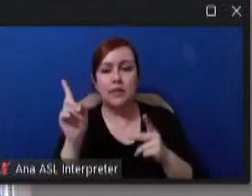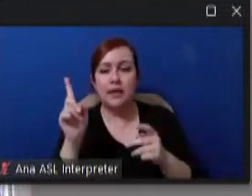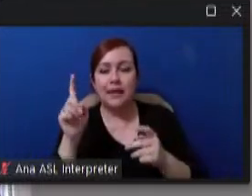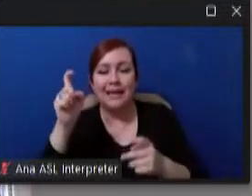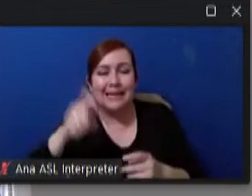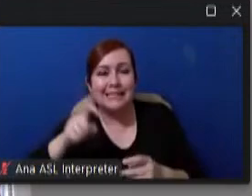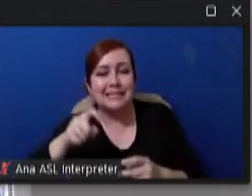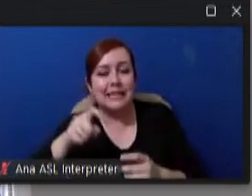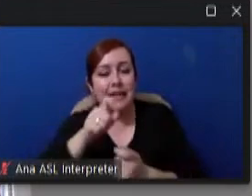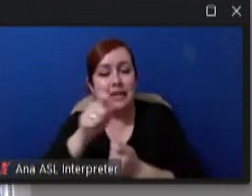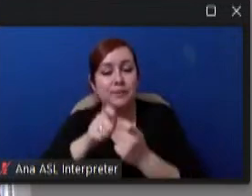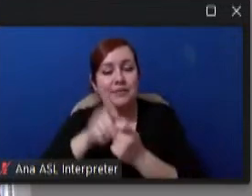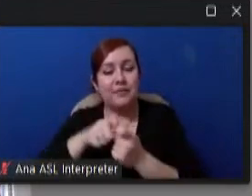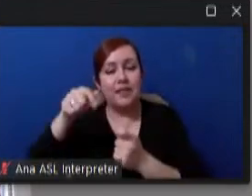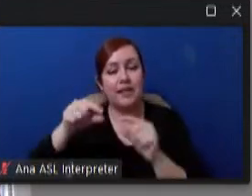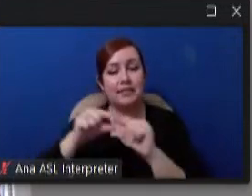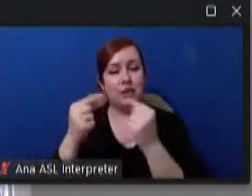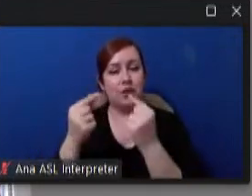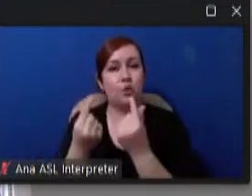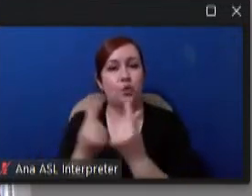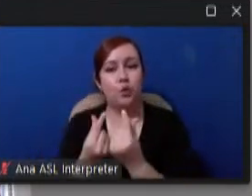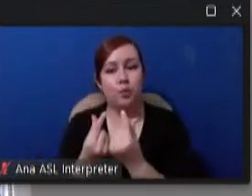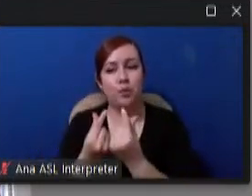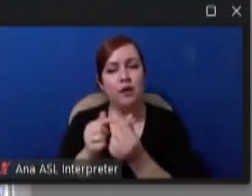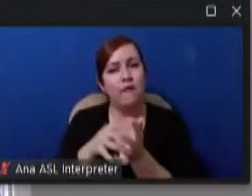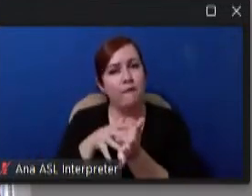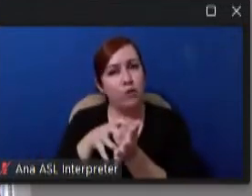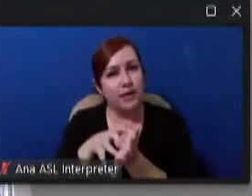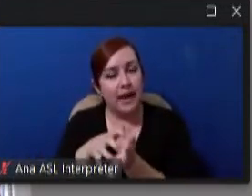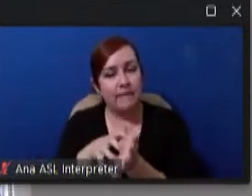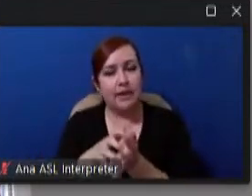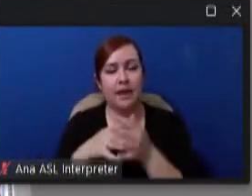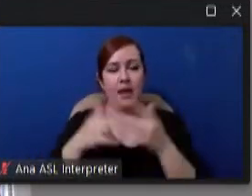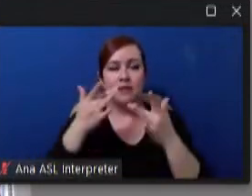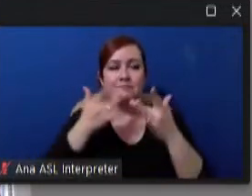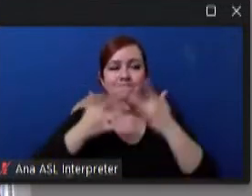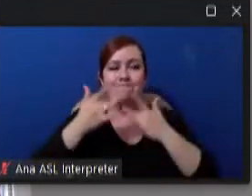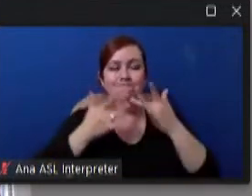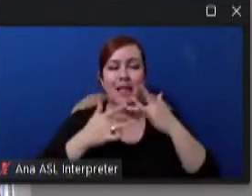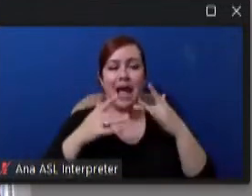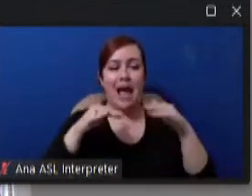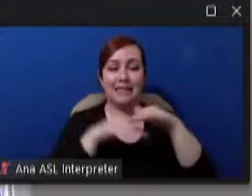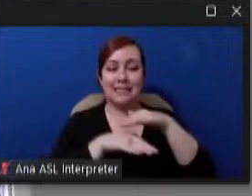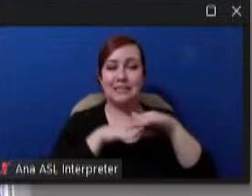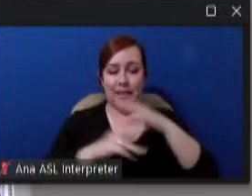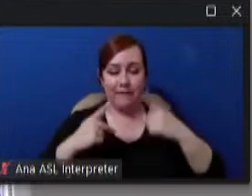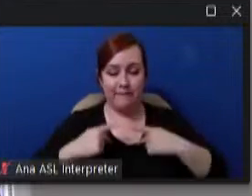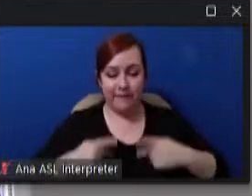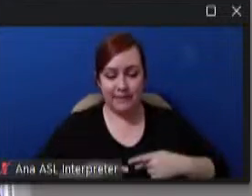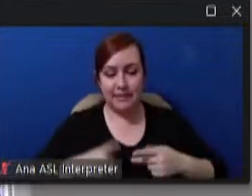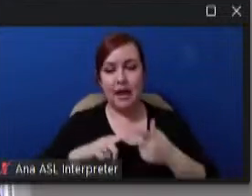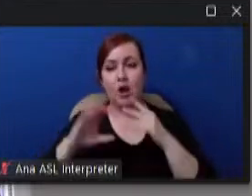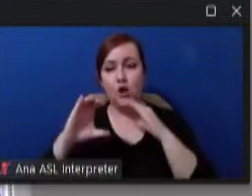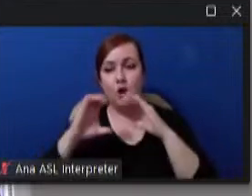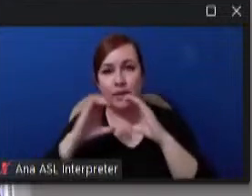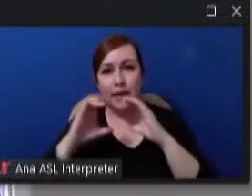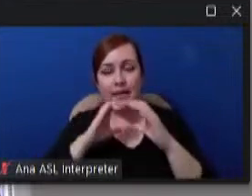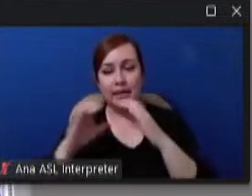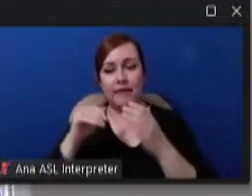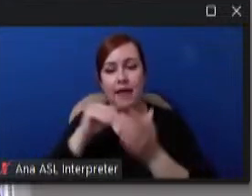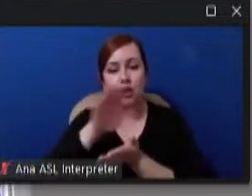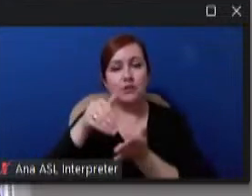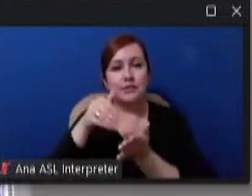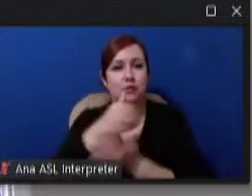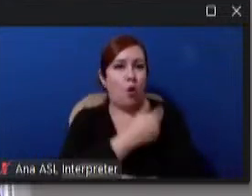infrastructure adapted to this particularly vulnerable group, the lack of physical and